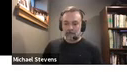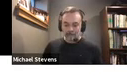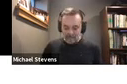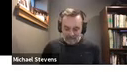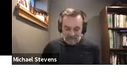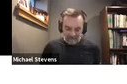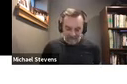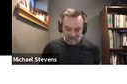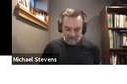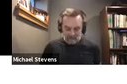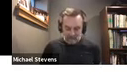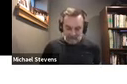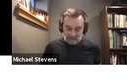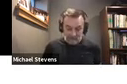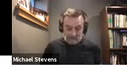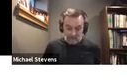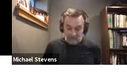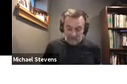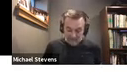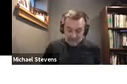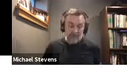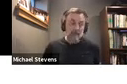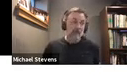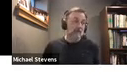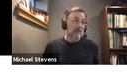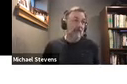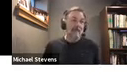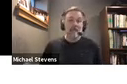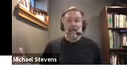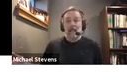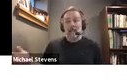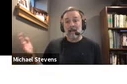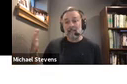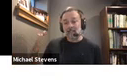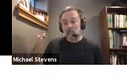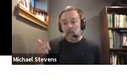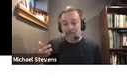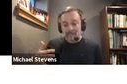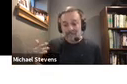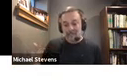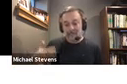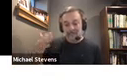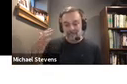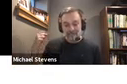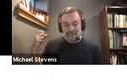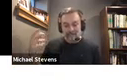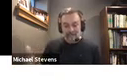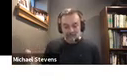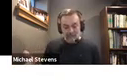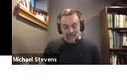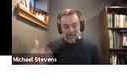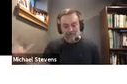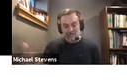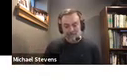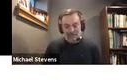best work. And, uh, over the years, we've developed a number of products around that. I'm going to highlight one that is, uh,